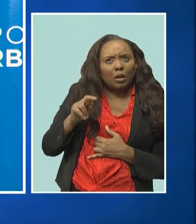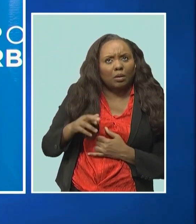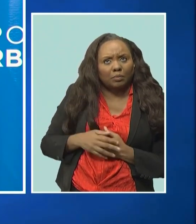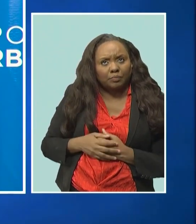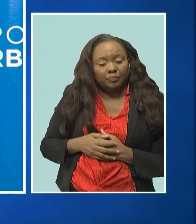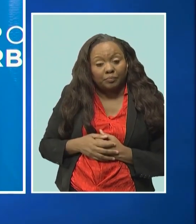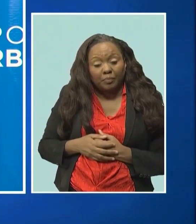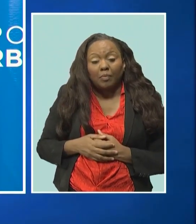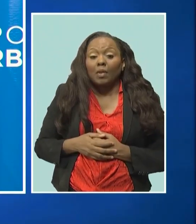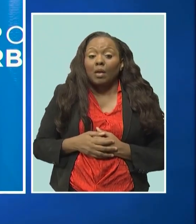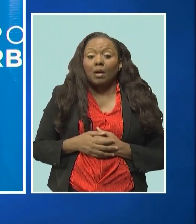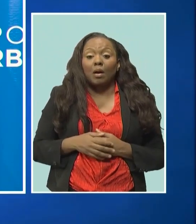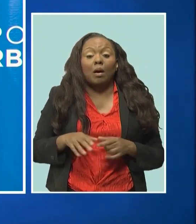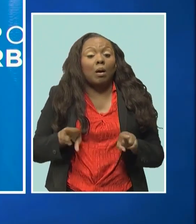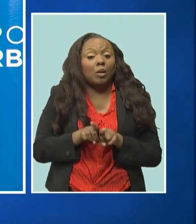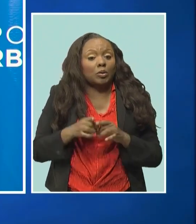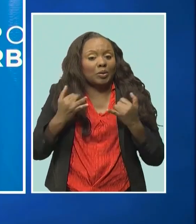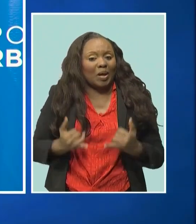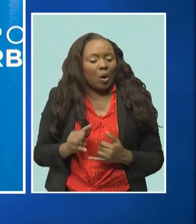at